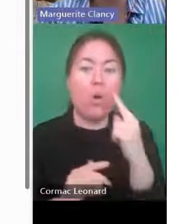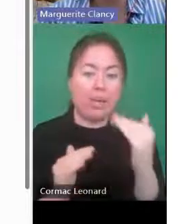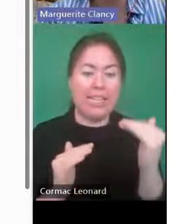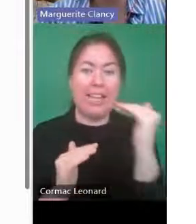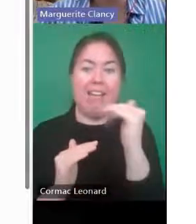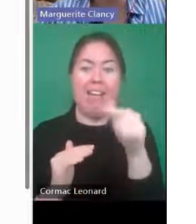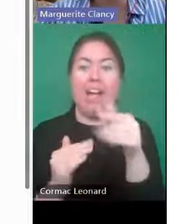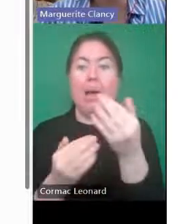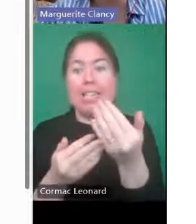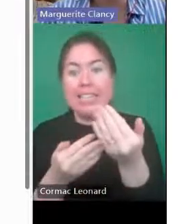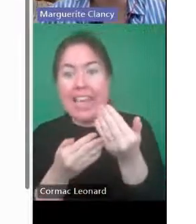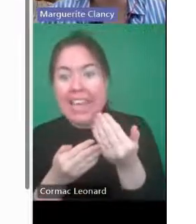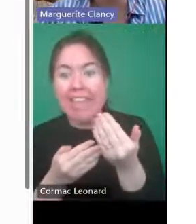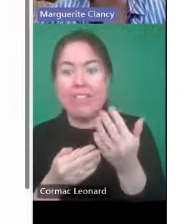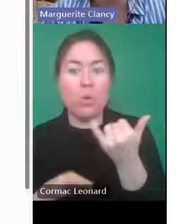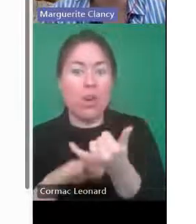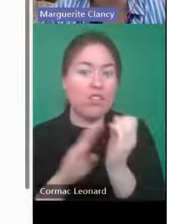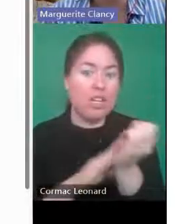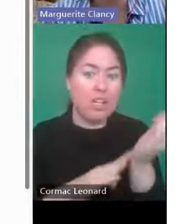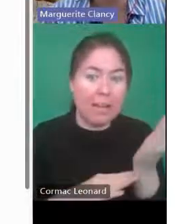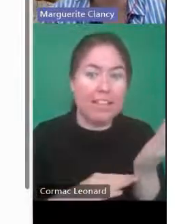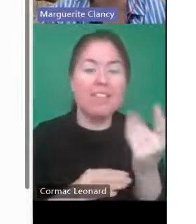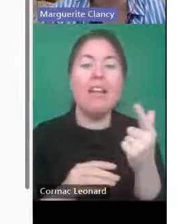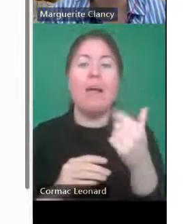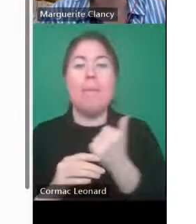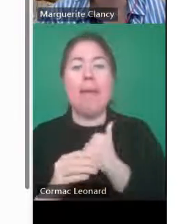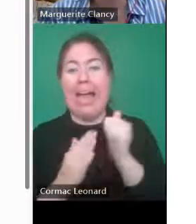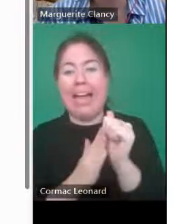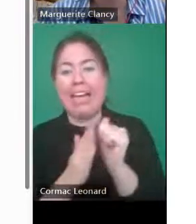update your account details, and all of that information is there.